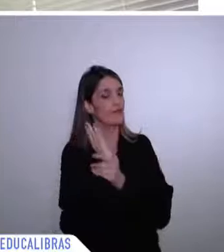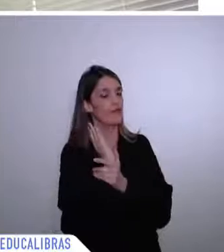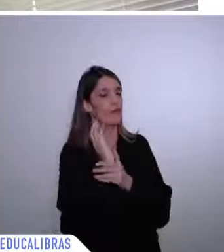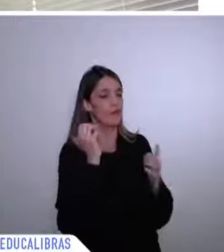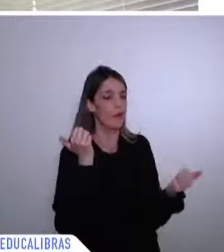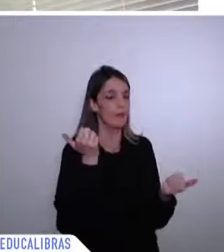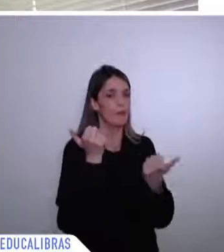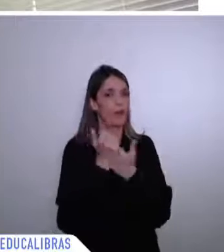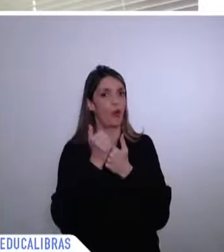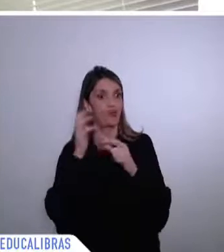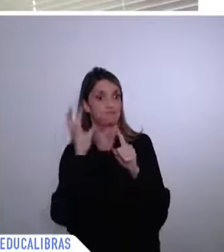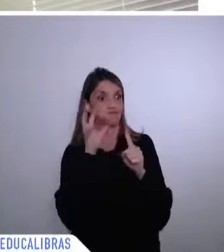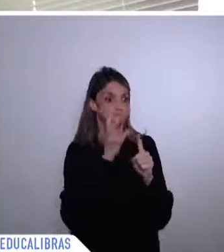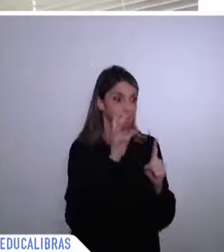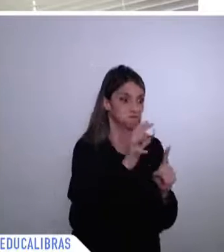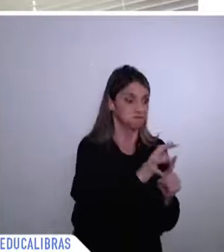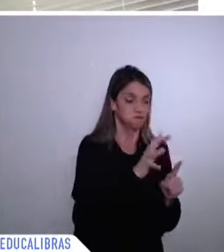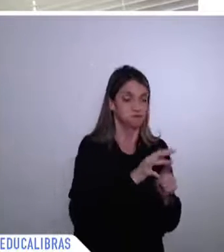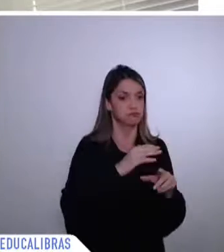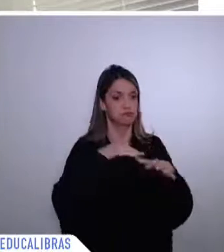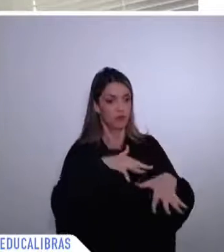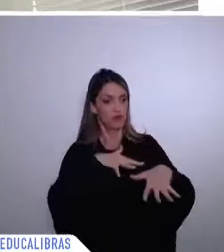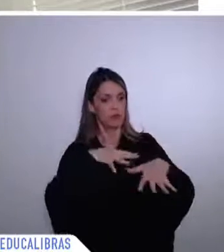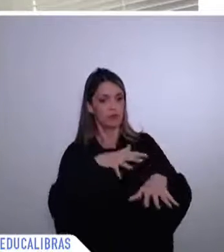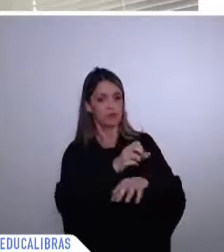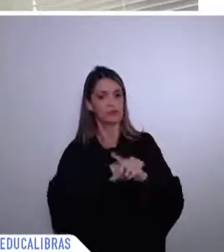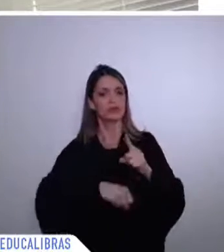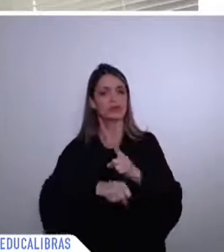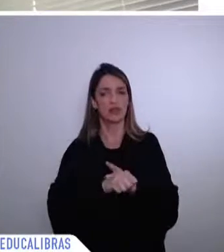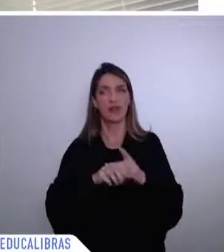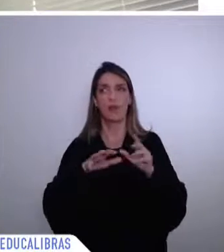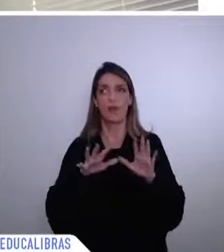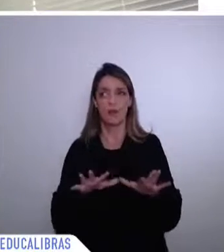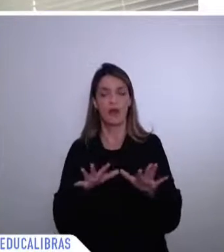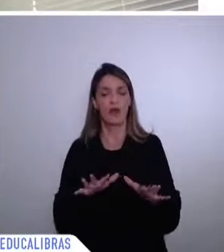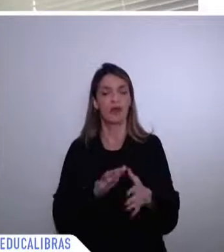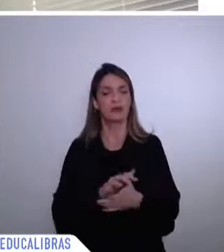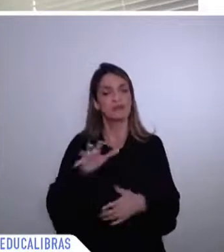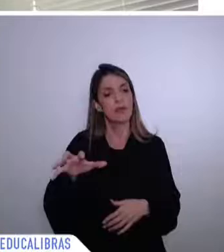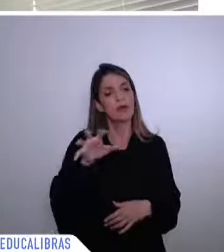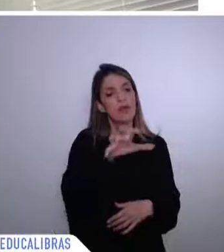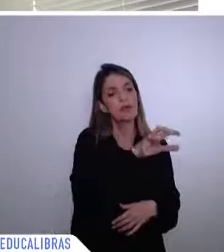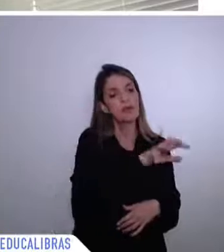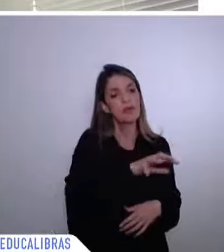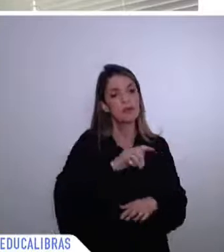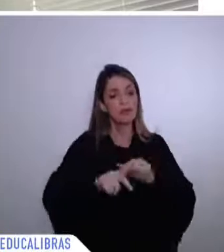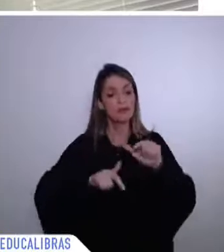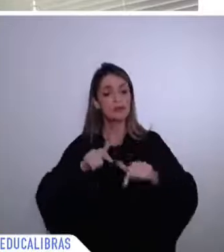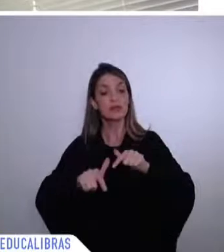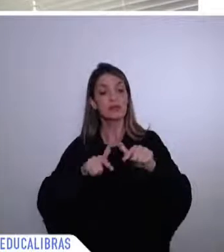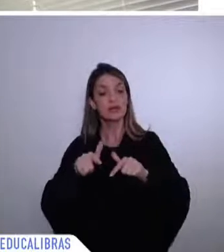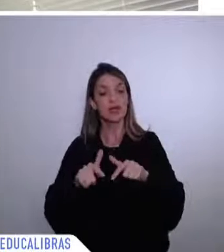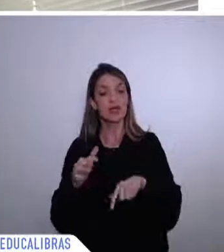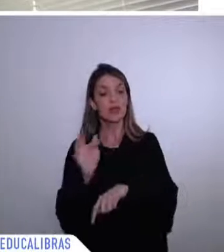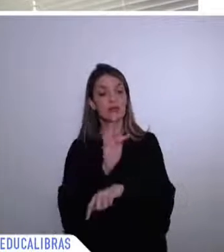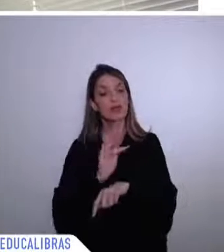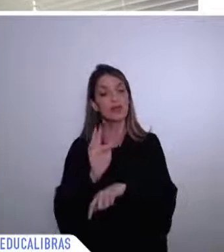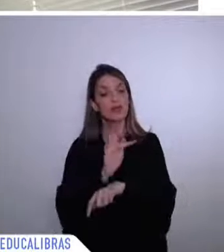but opposition caused it to be approved, and the social movements caused it to be approved as well. But it's